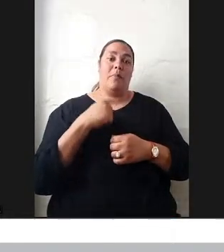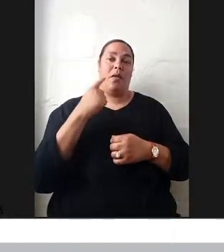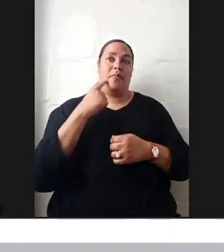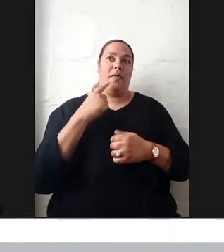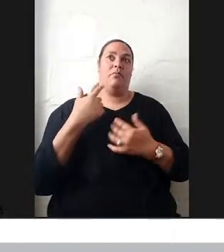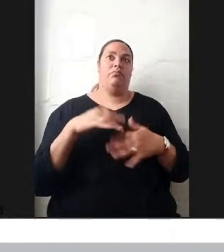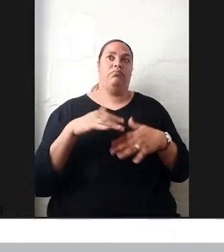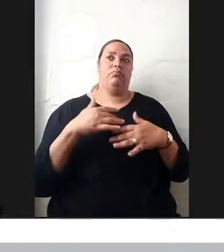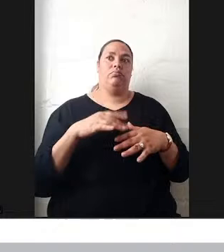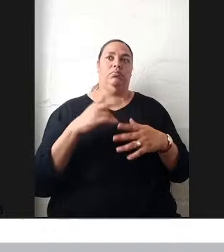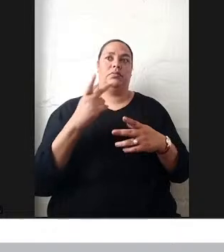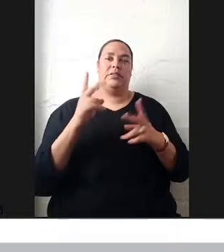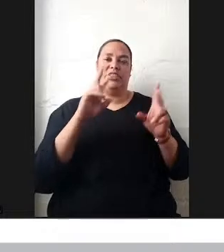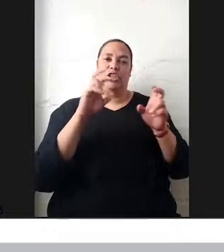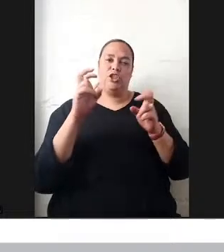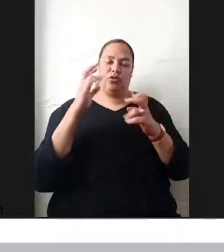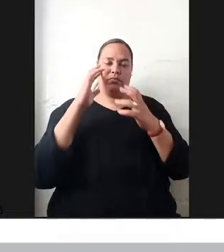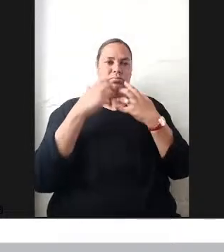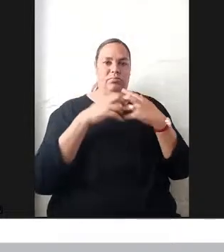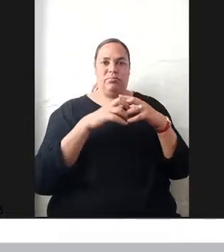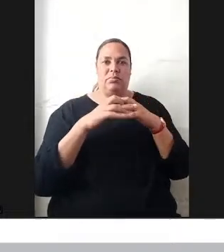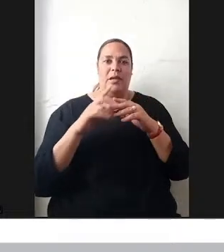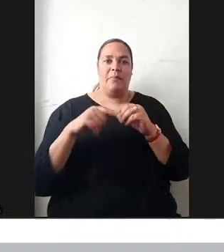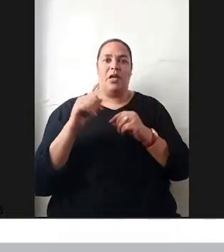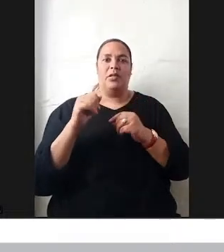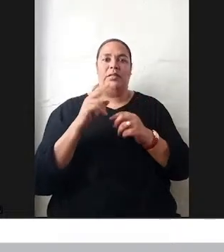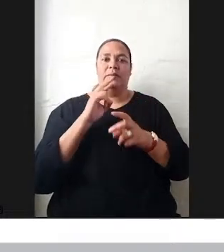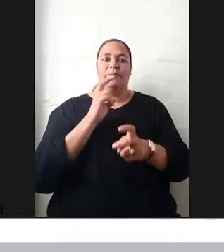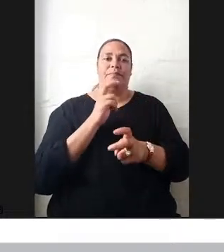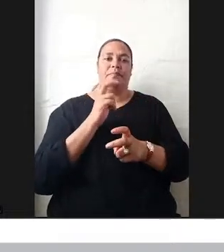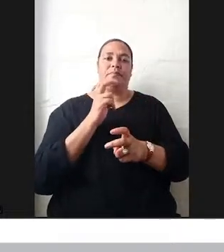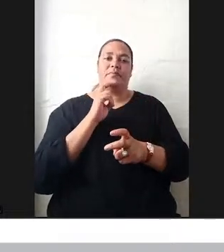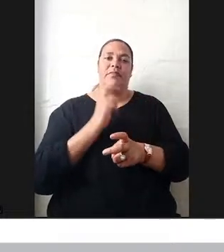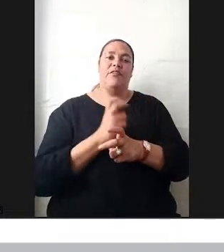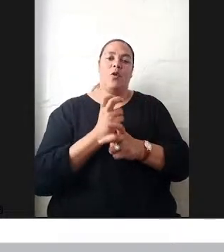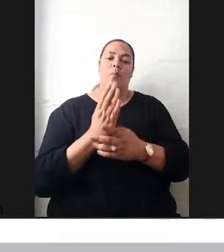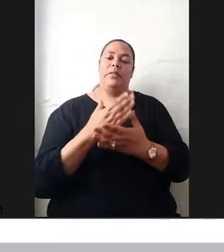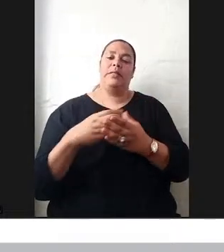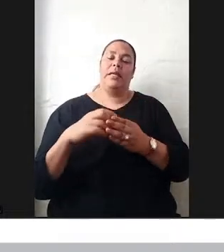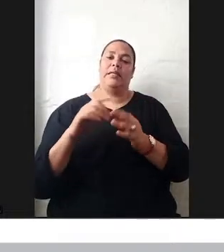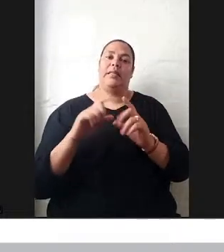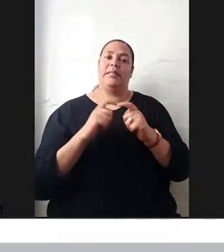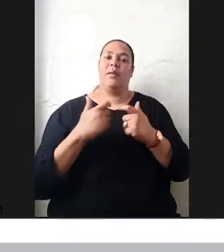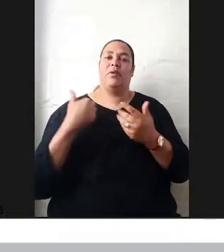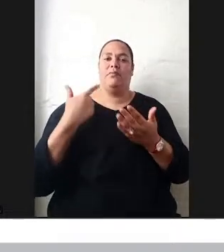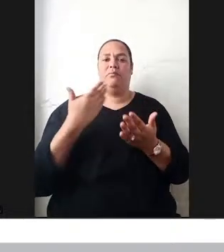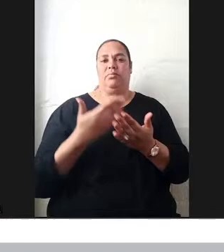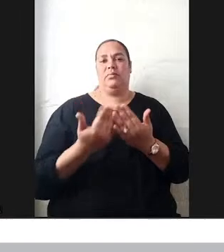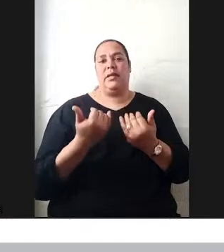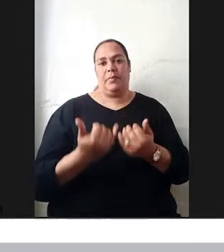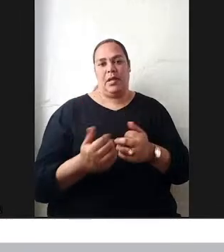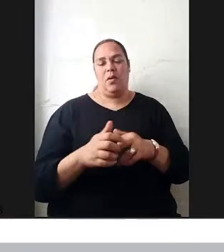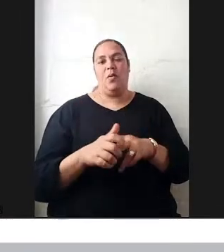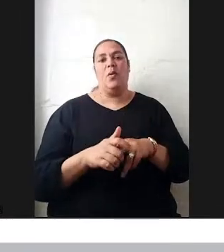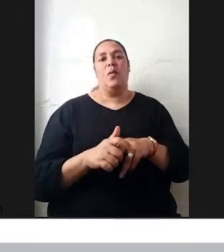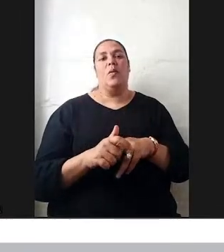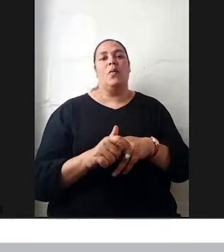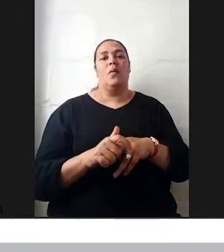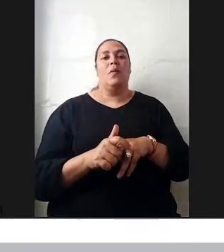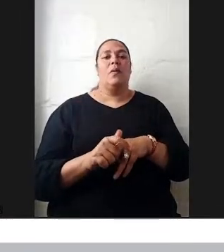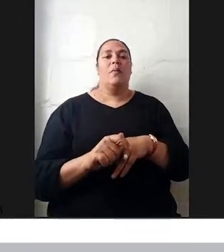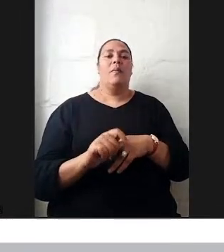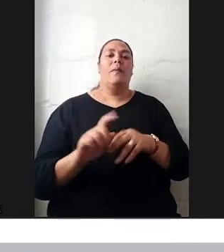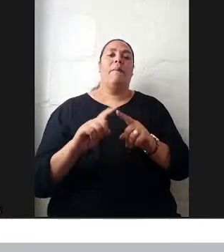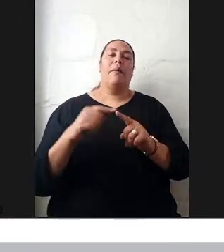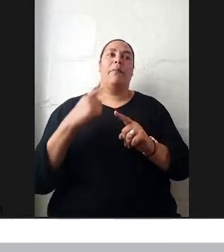these issues of the informal sector in this committee for some time now. And I think it is only fair.